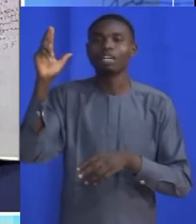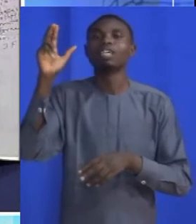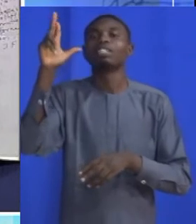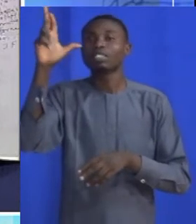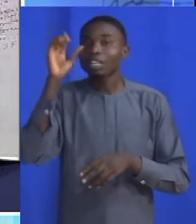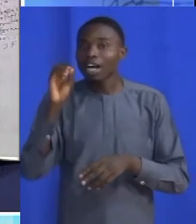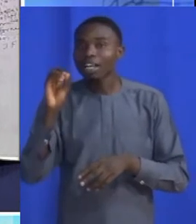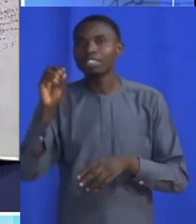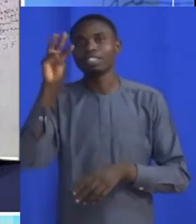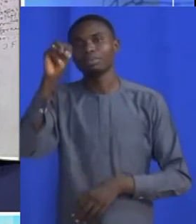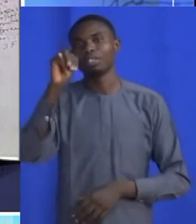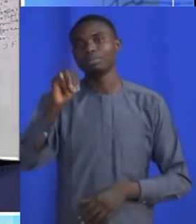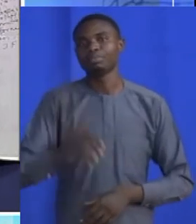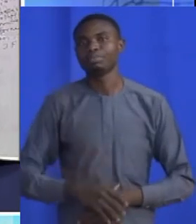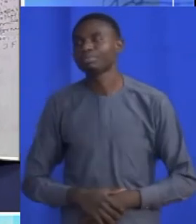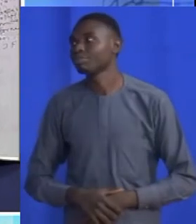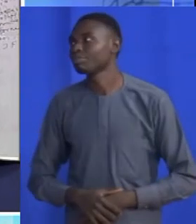and caprices of the executive.